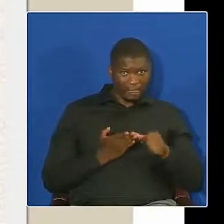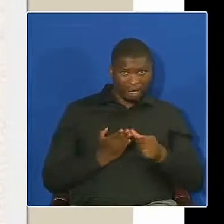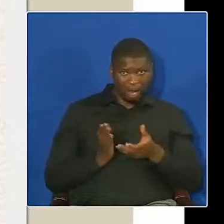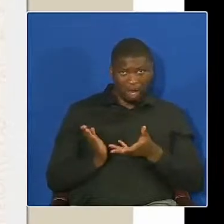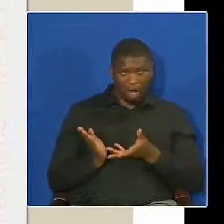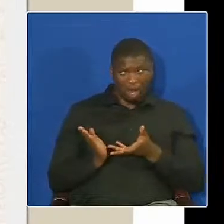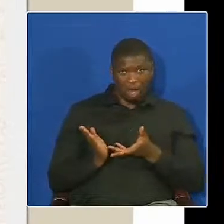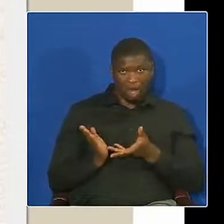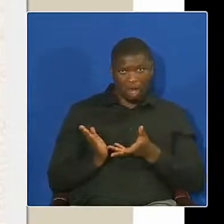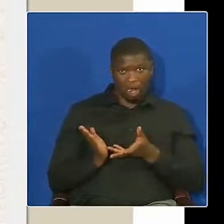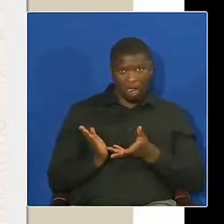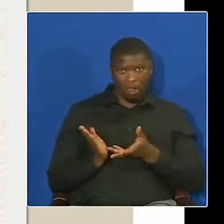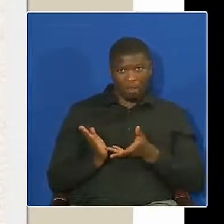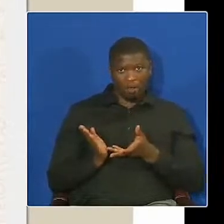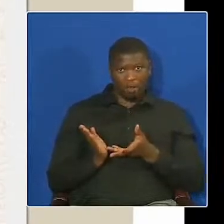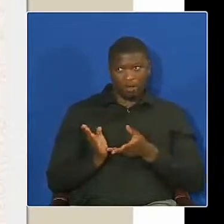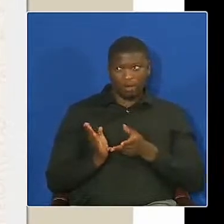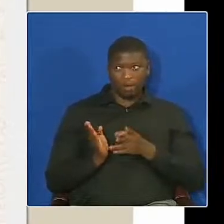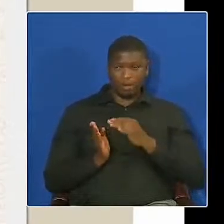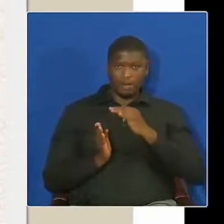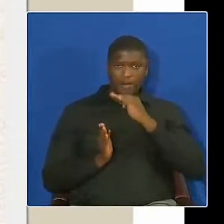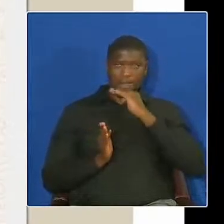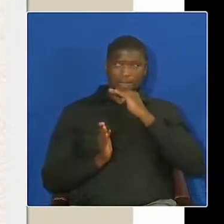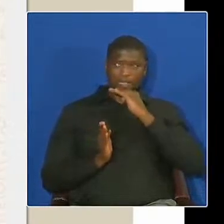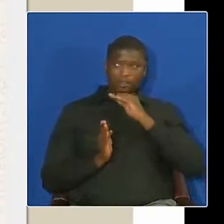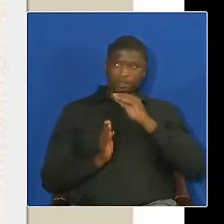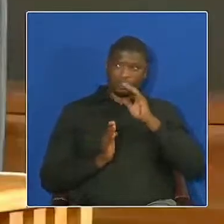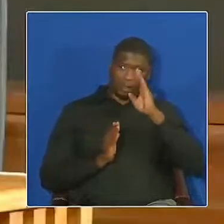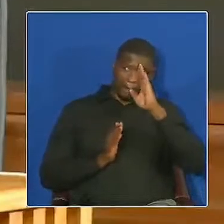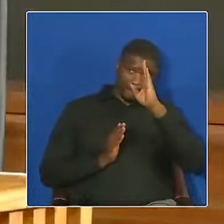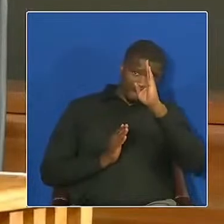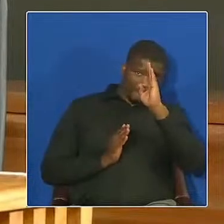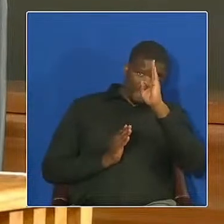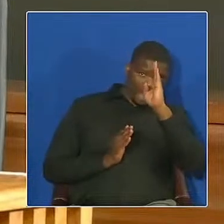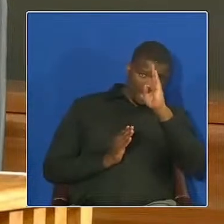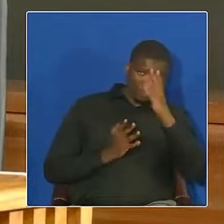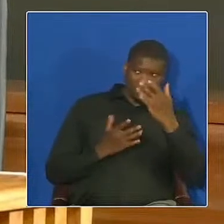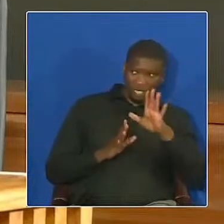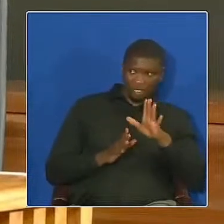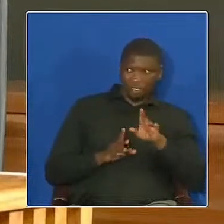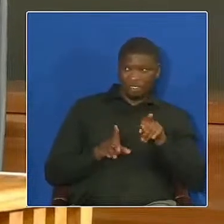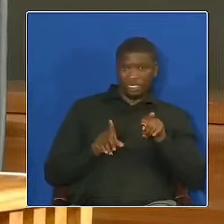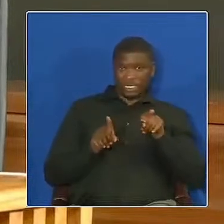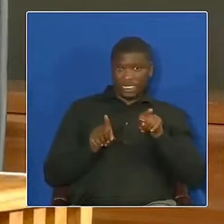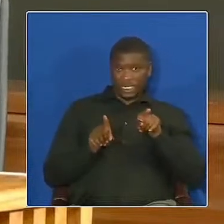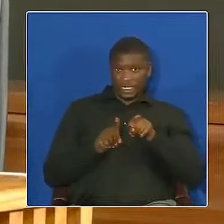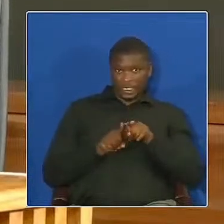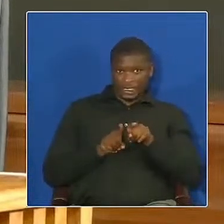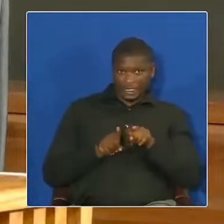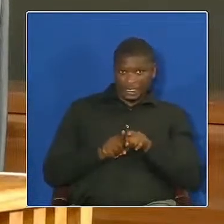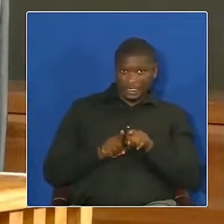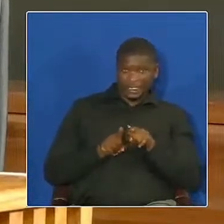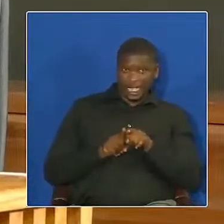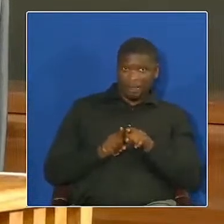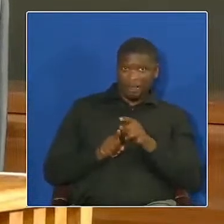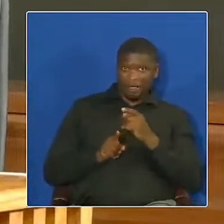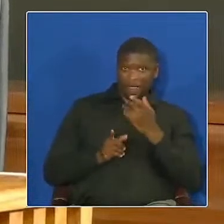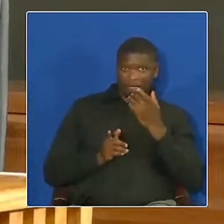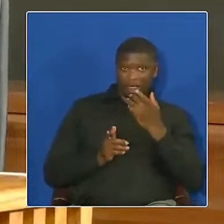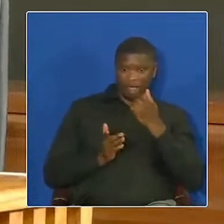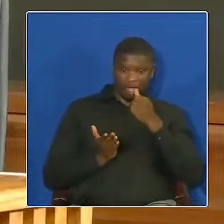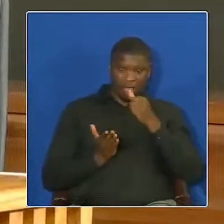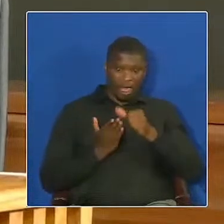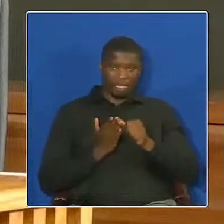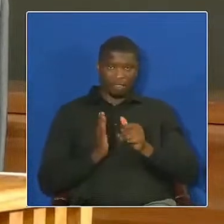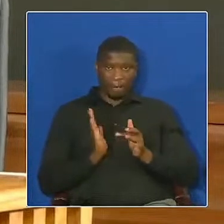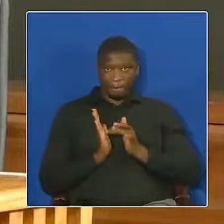that it seems Mr. Mokgotsi is sending to this person, is the same letter that's on page 66 of